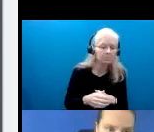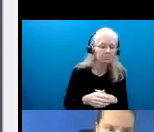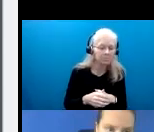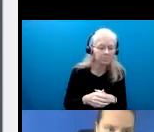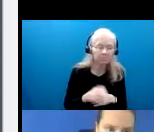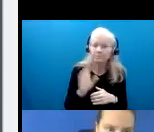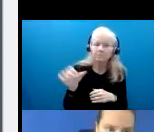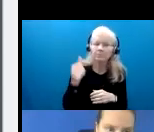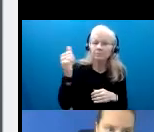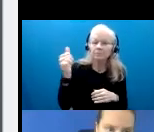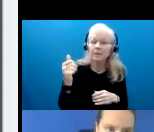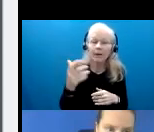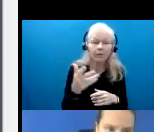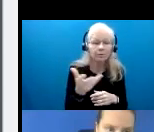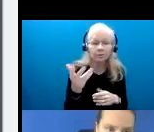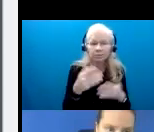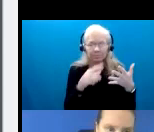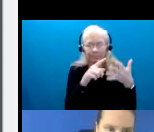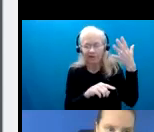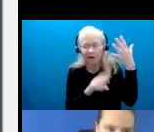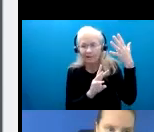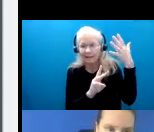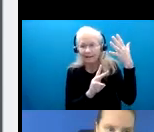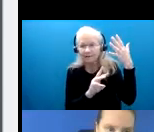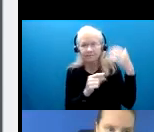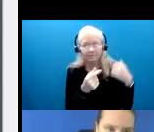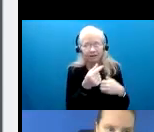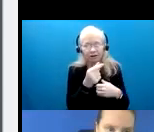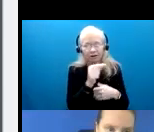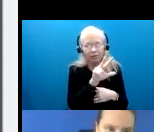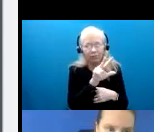Anyone else with these 6 here under G3?